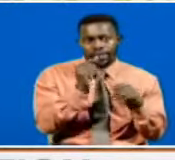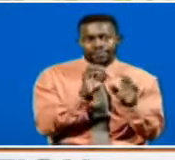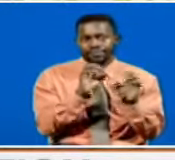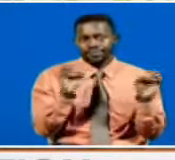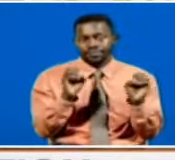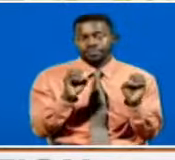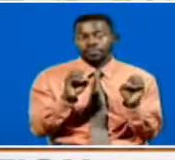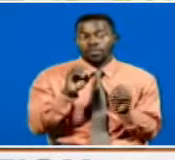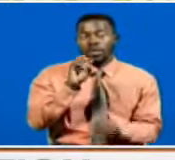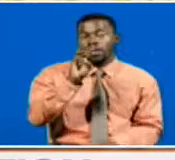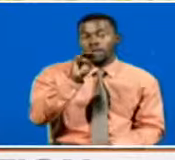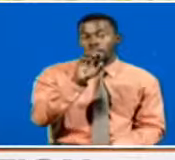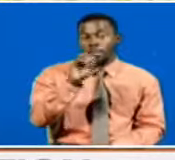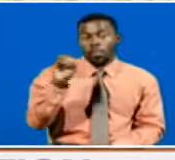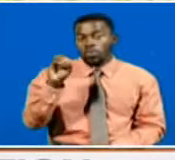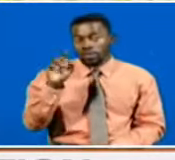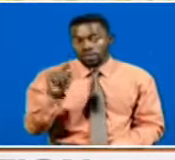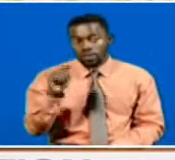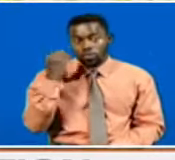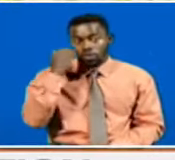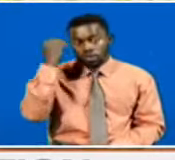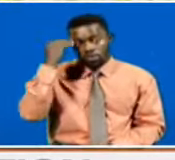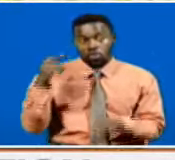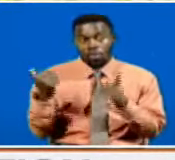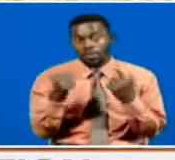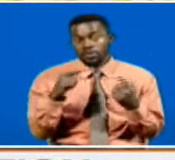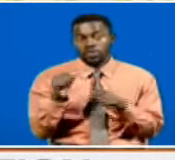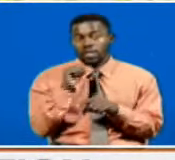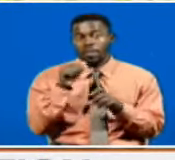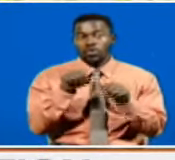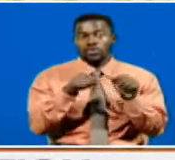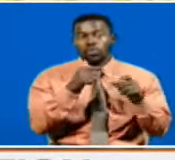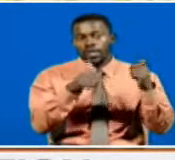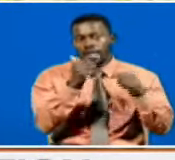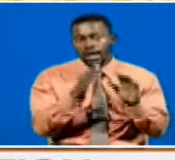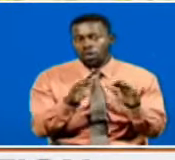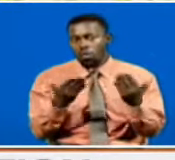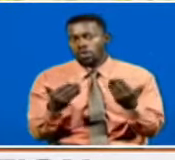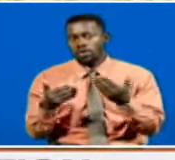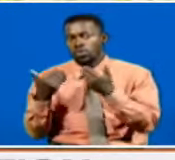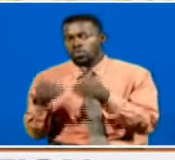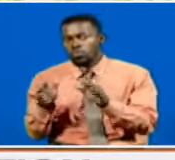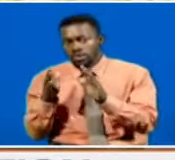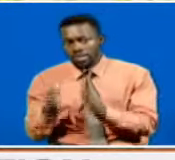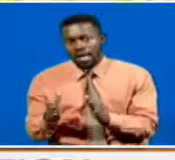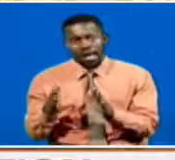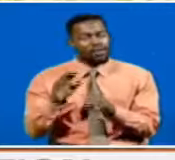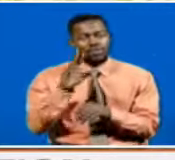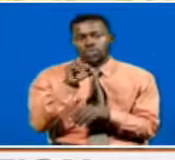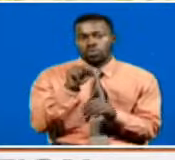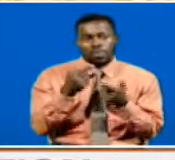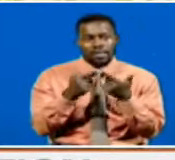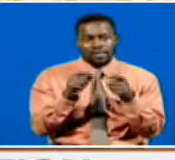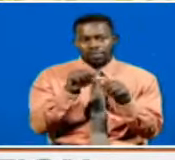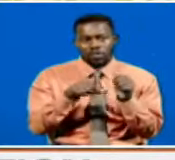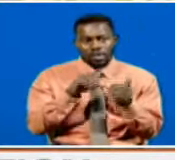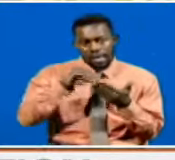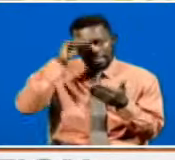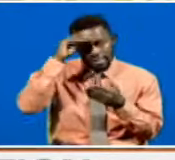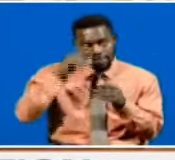Court competition is not just about winning or losing. Rather, it's about learning and pushing the boundaries of